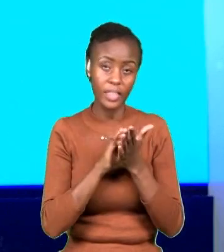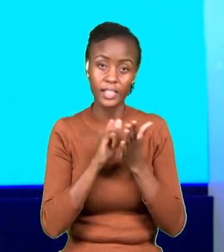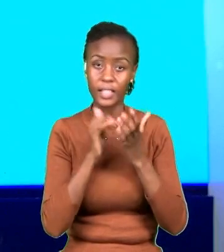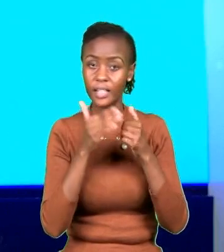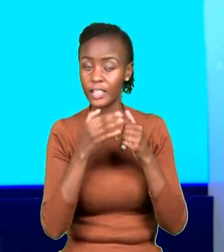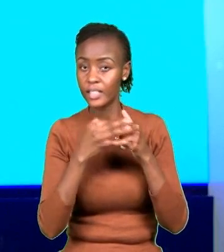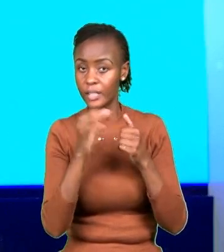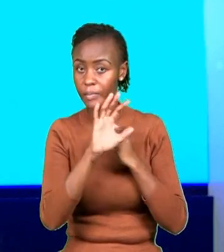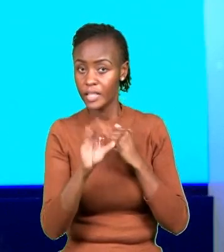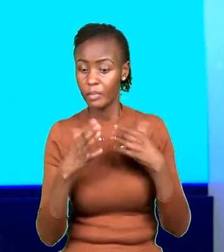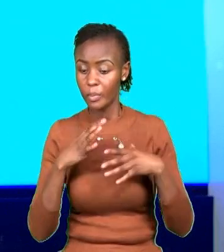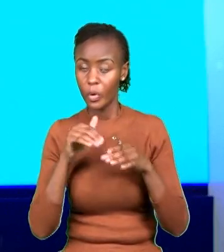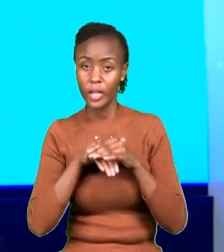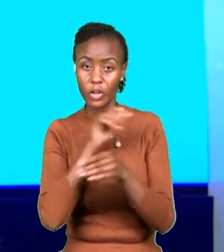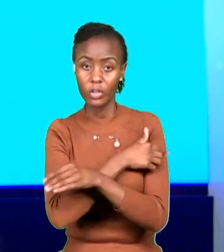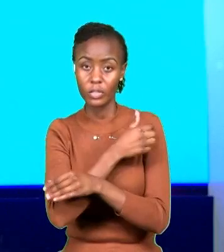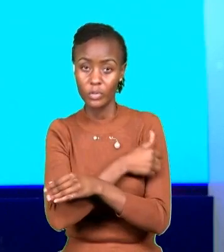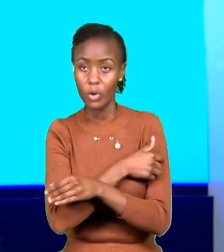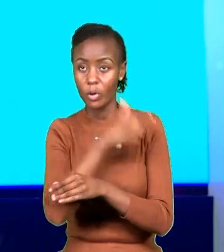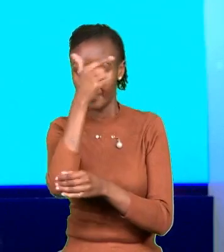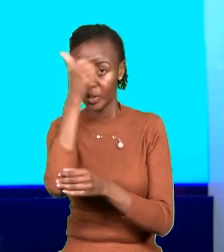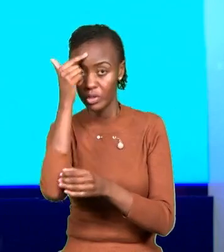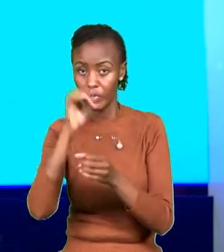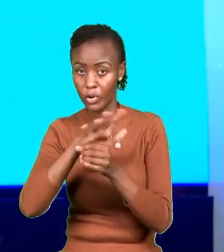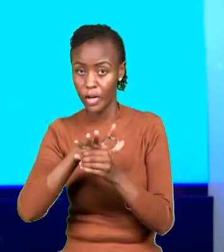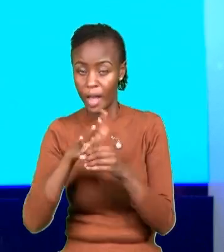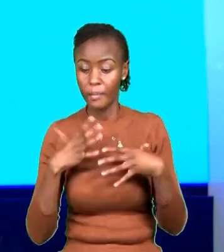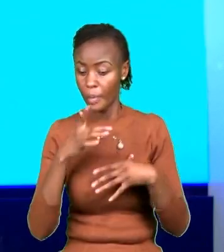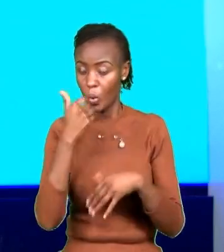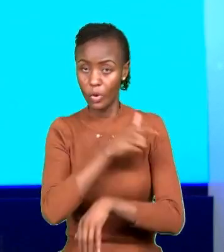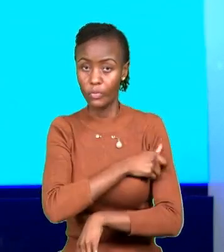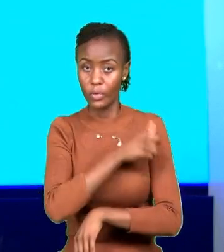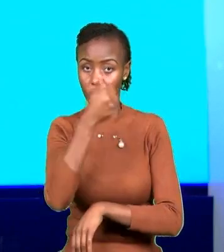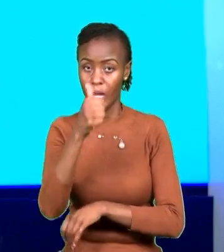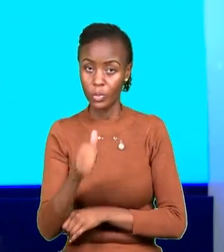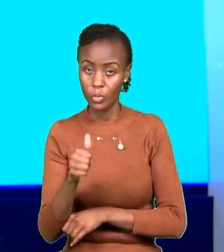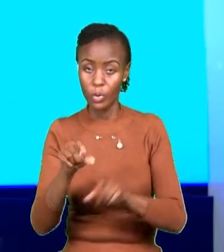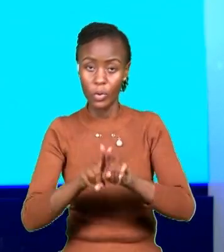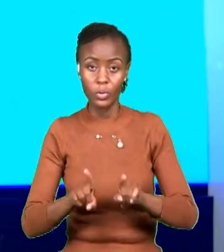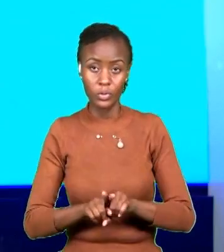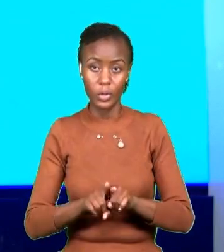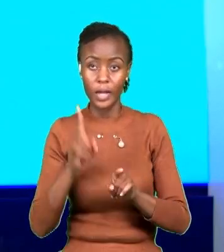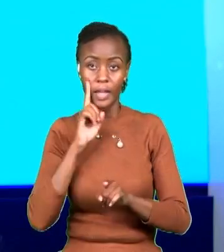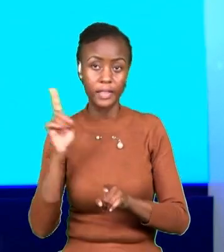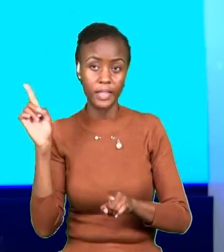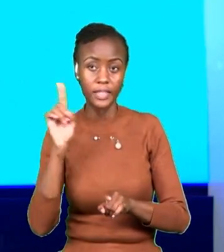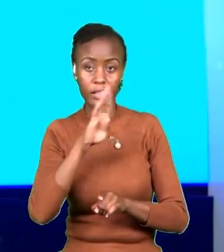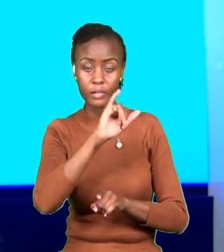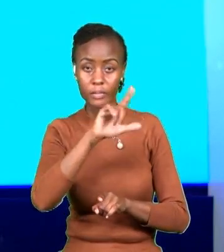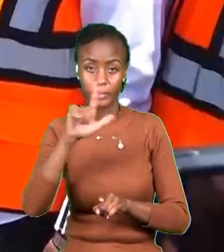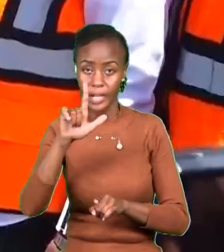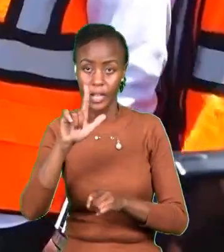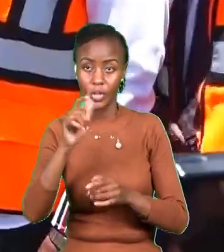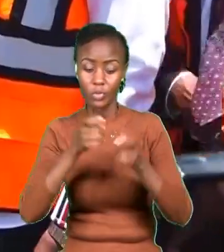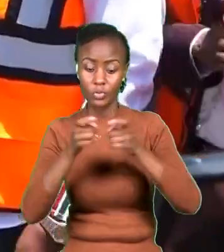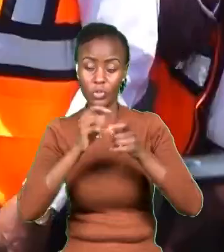of the people hospitalized for COVID-19 are those not vaccinated. Kagwe said the bill shall seek to leverage on the medical